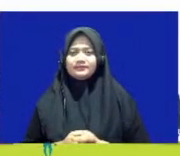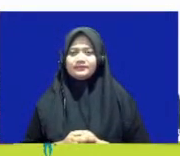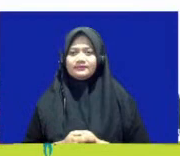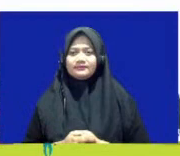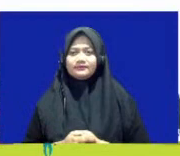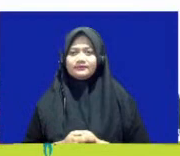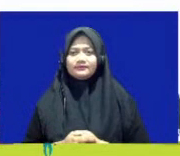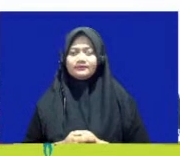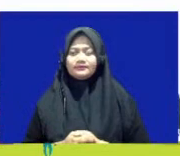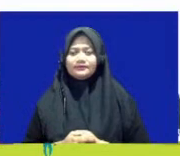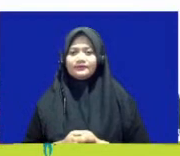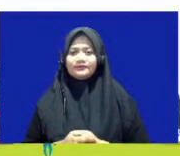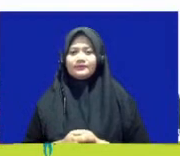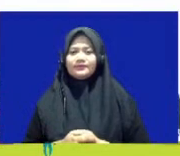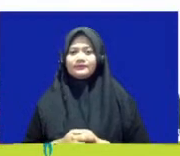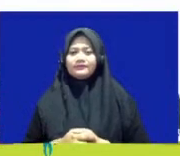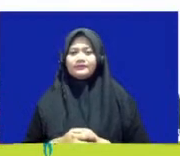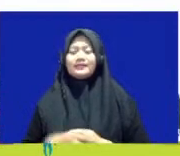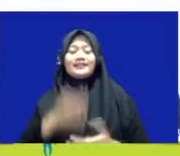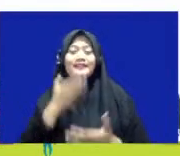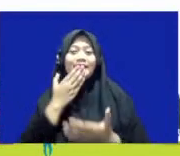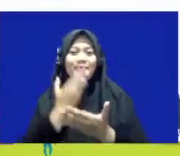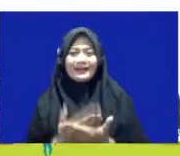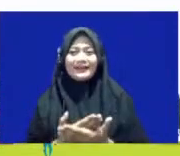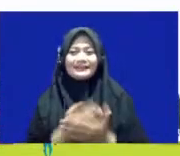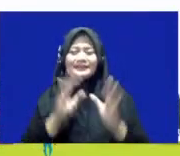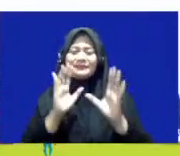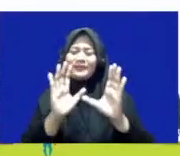Thank you very much,